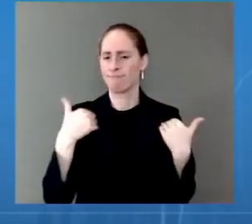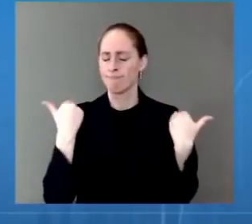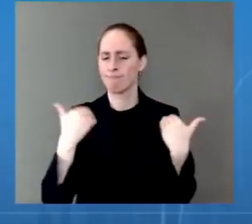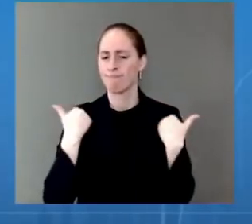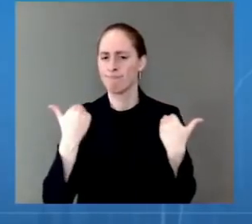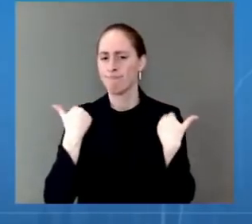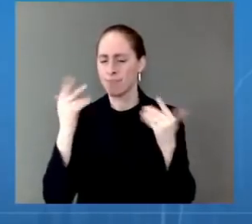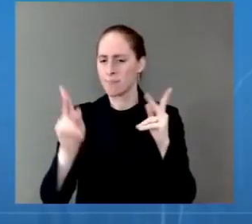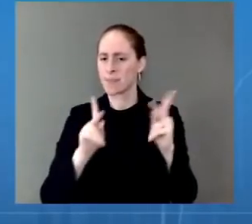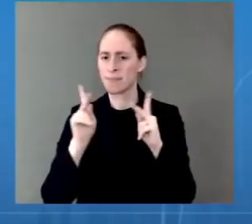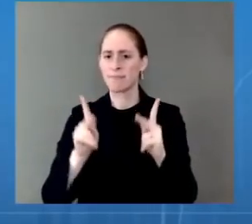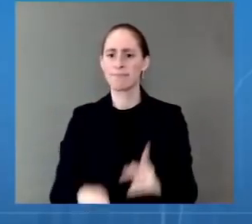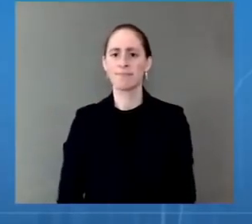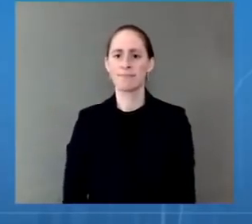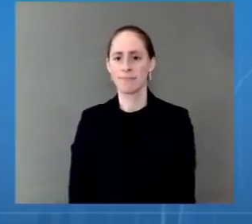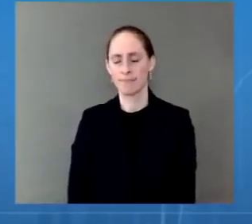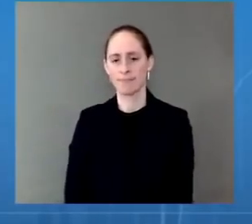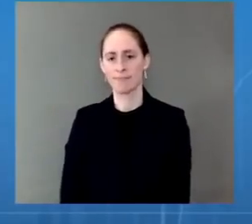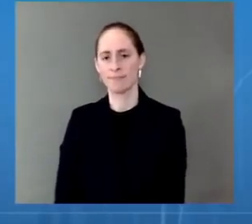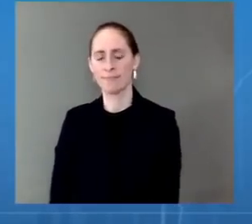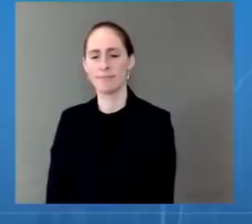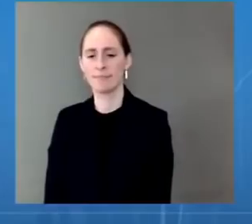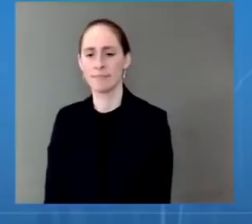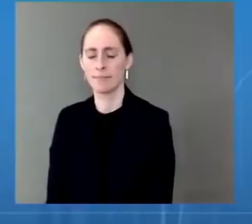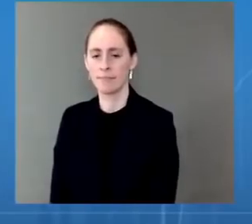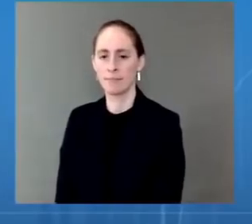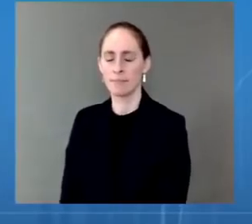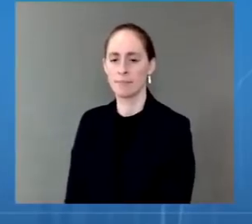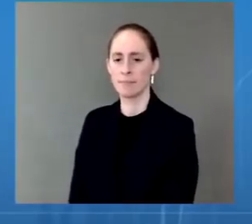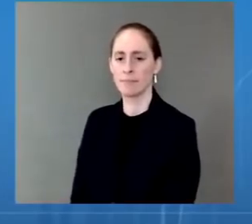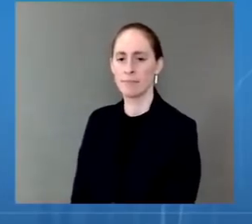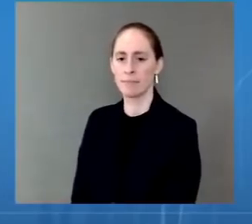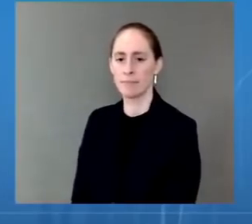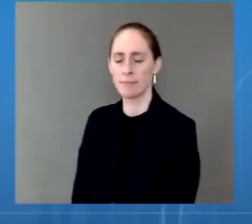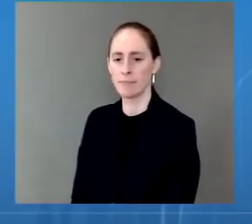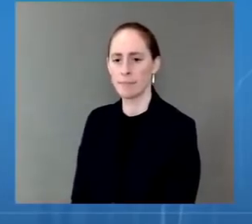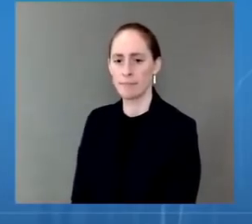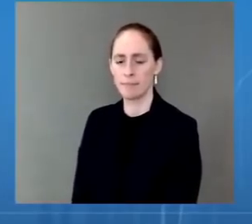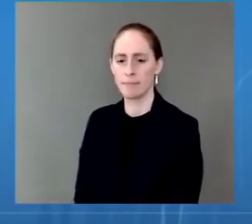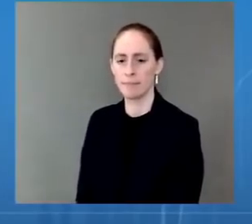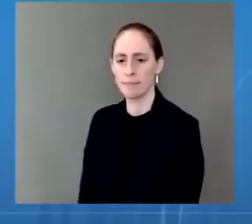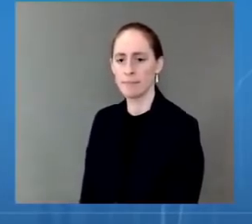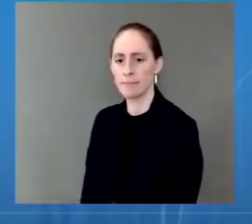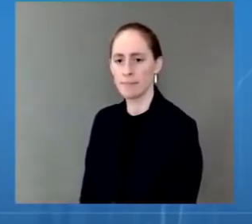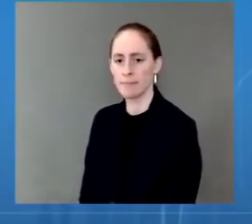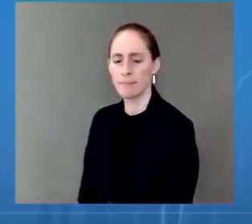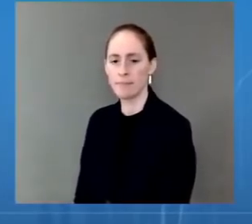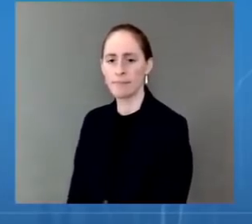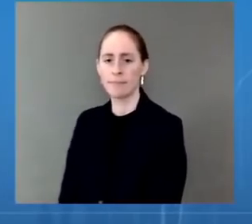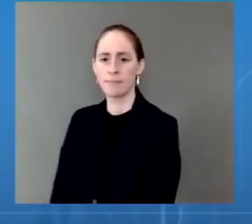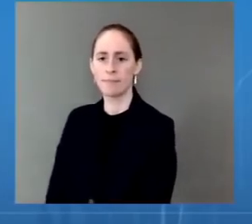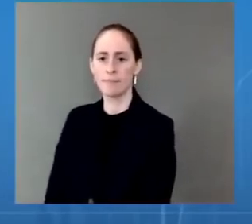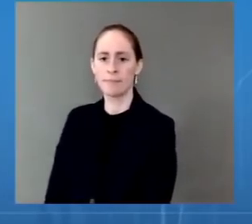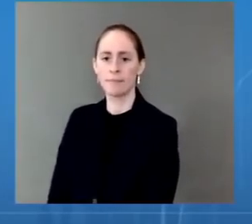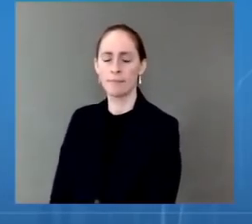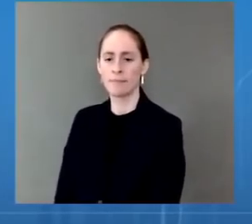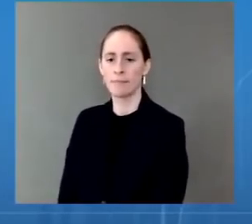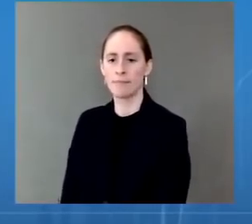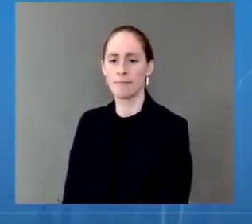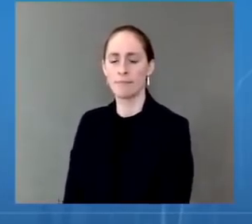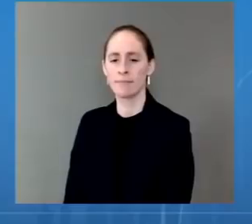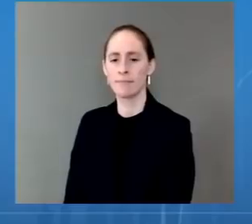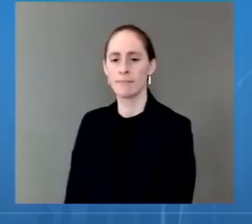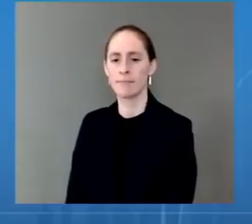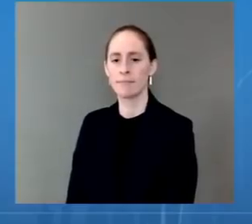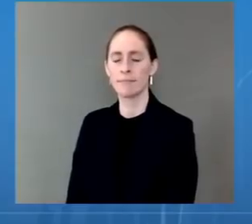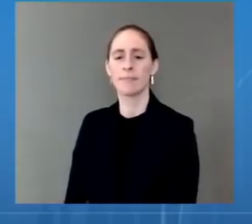be with everyone again. Let me start by reiterating what my colleagues have said, Dr. Walensky and Dr. Fauci. The initial science on Omicron